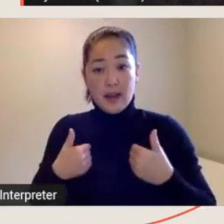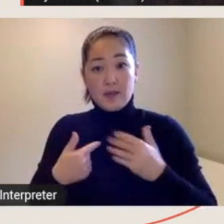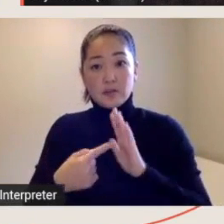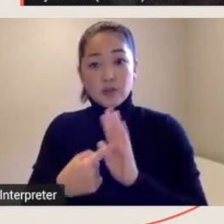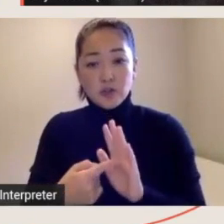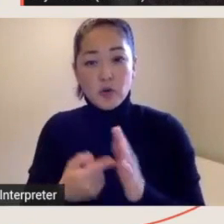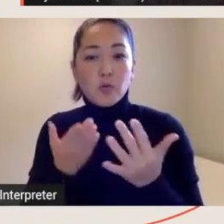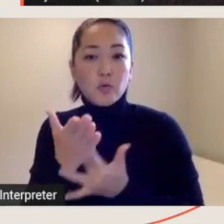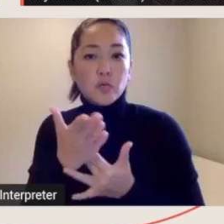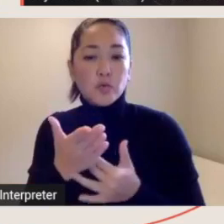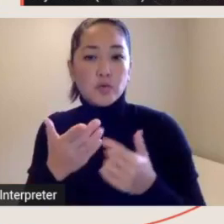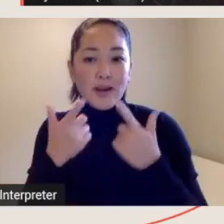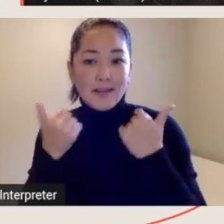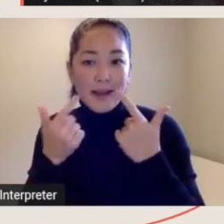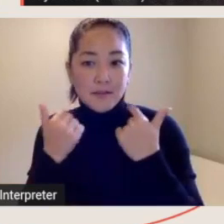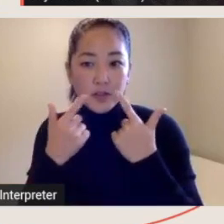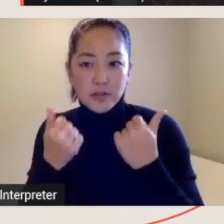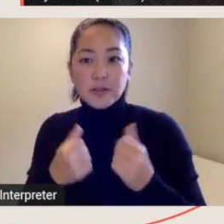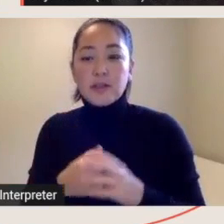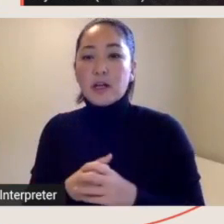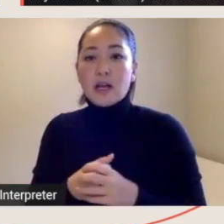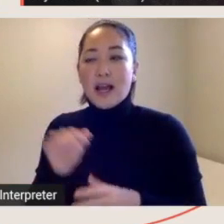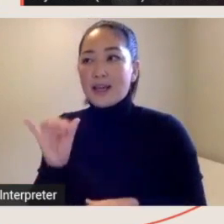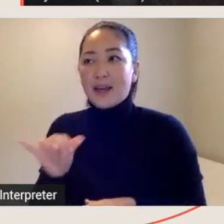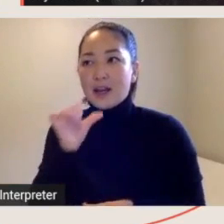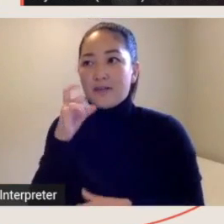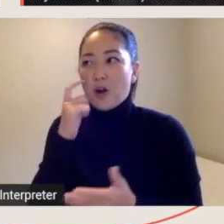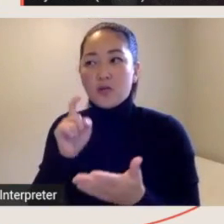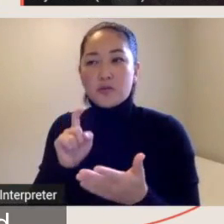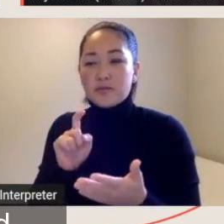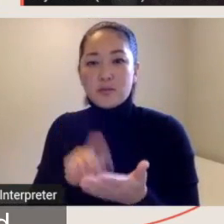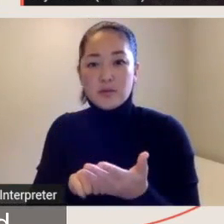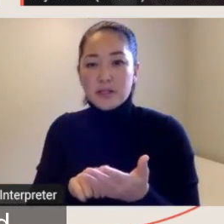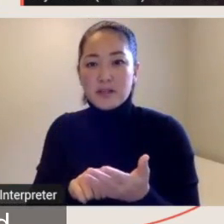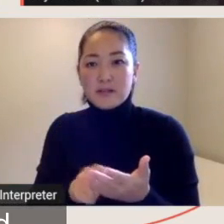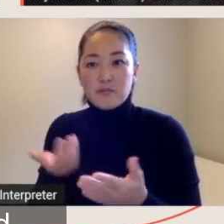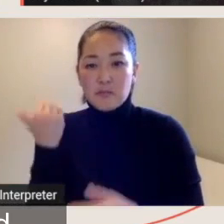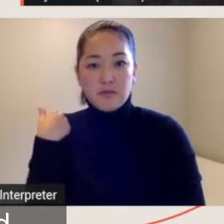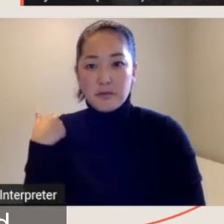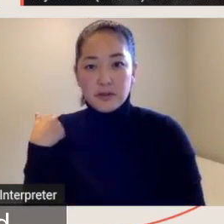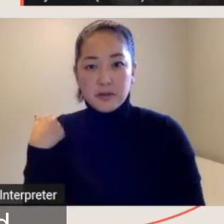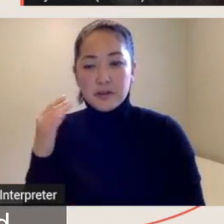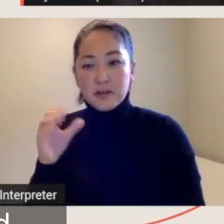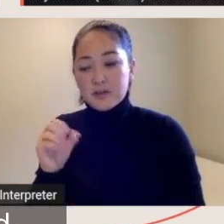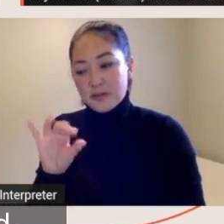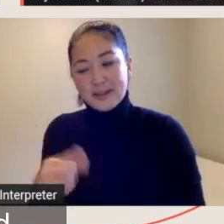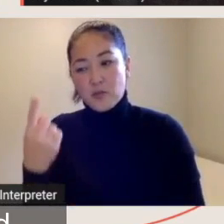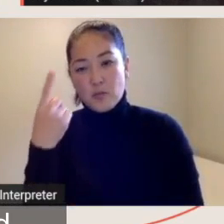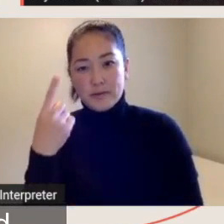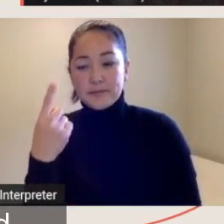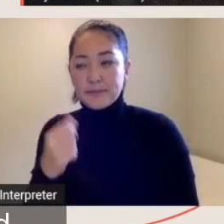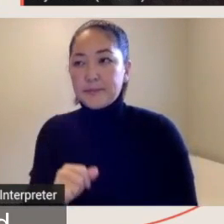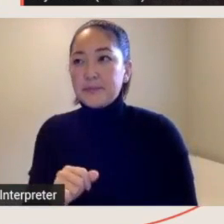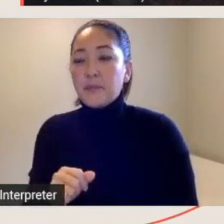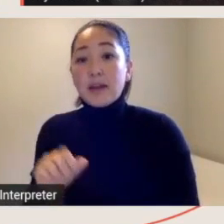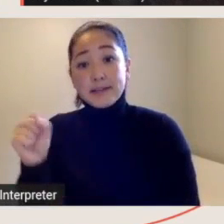I think that is a very unique thing that I had not witnessed it anywhere. So that is one thing. And yeah, Somi was the